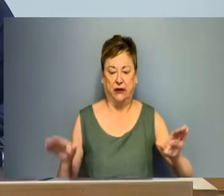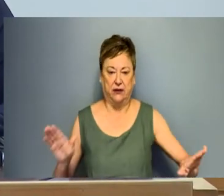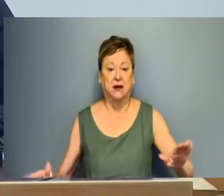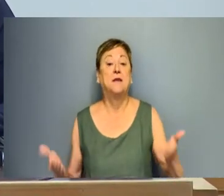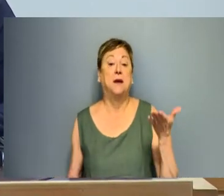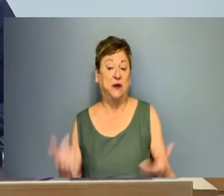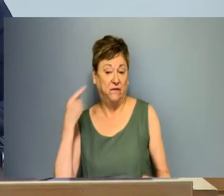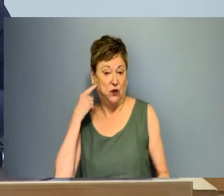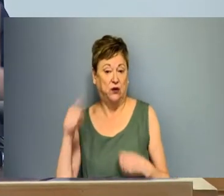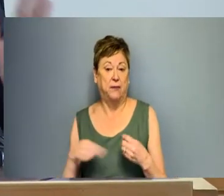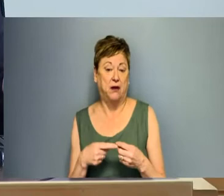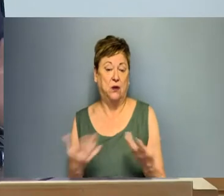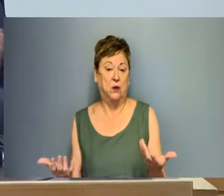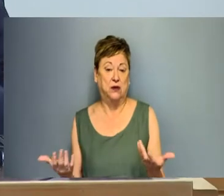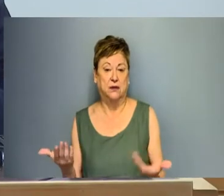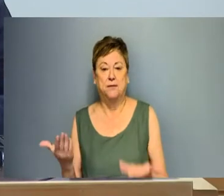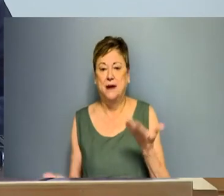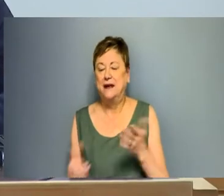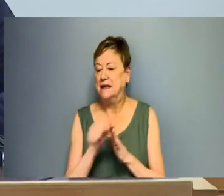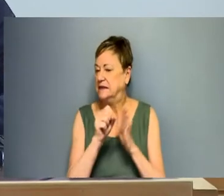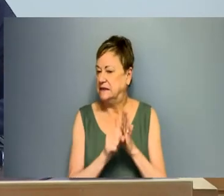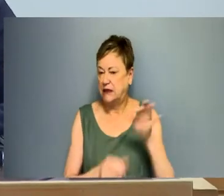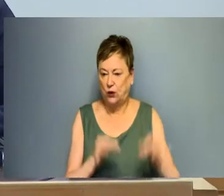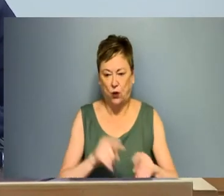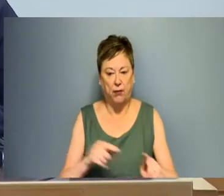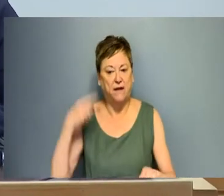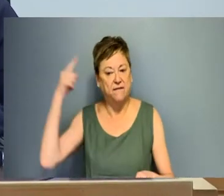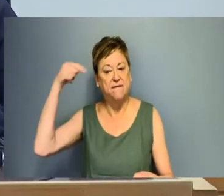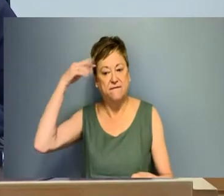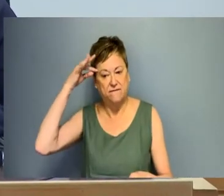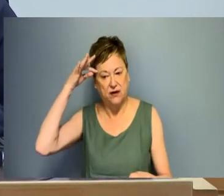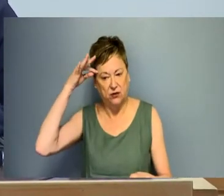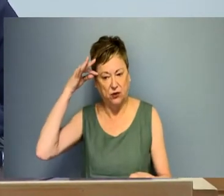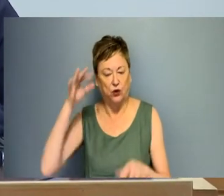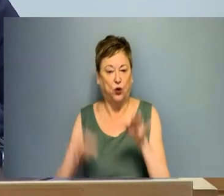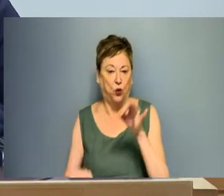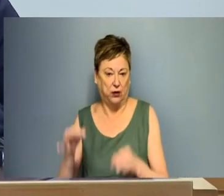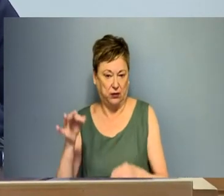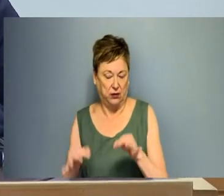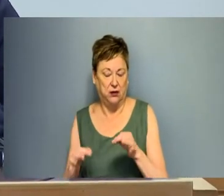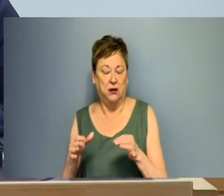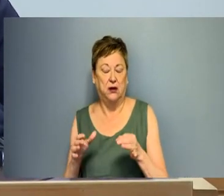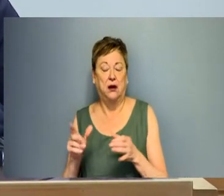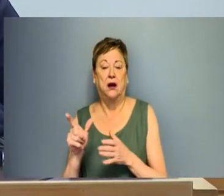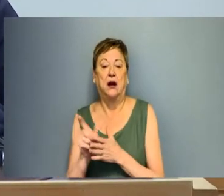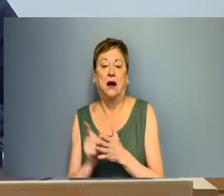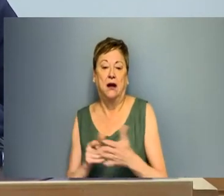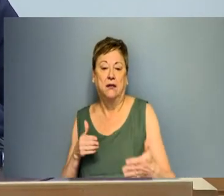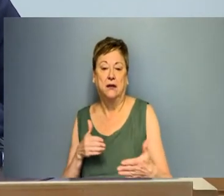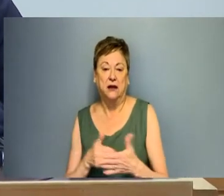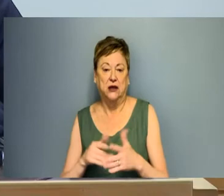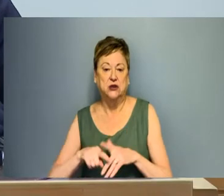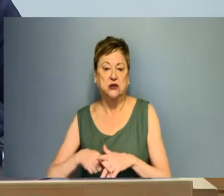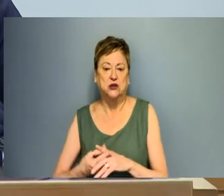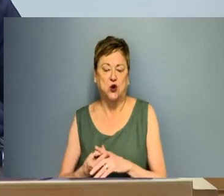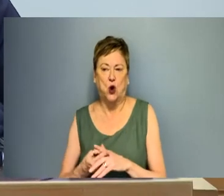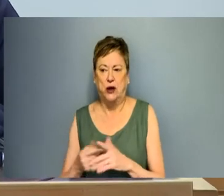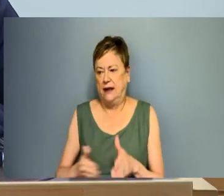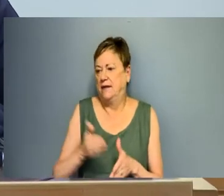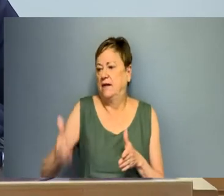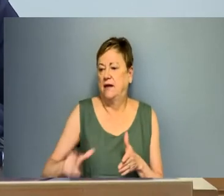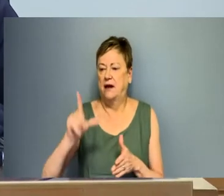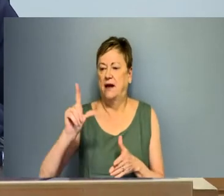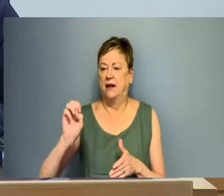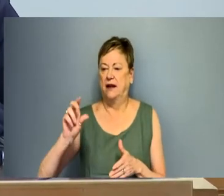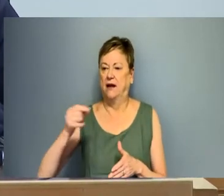about, not in state court, but in federal court, litigation that started, in our neighboring county, in Lehigh